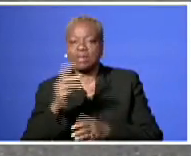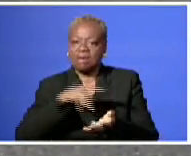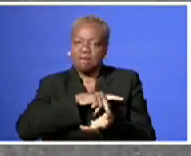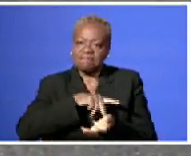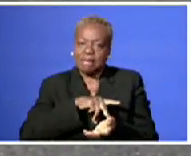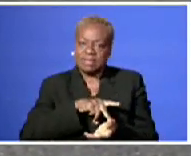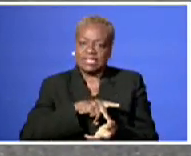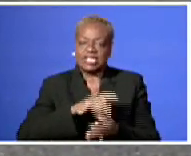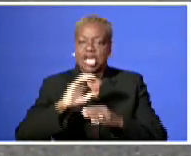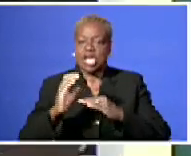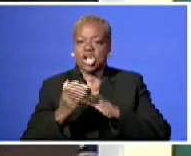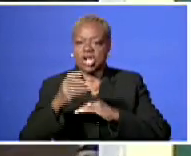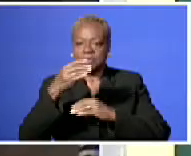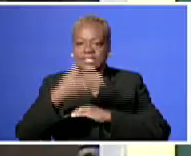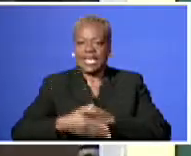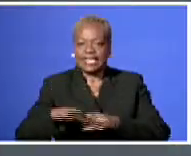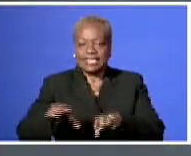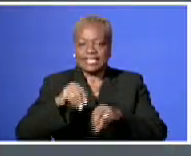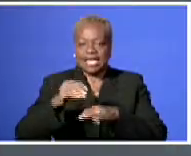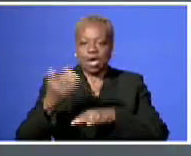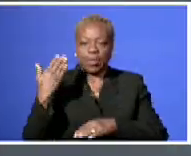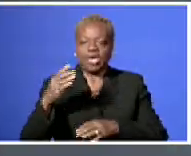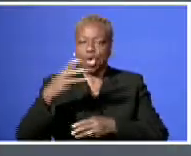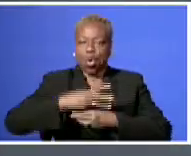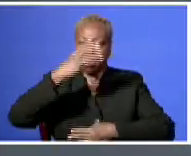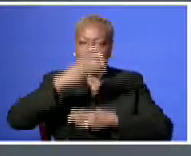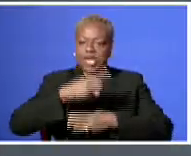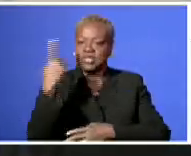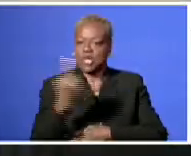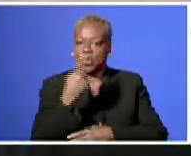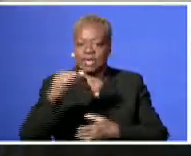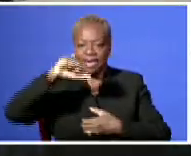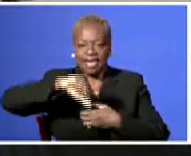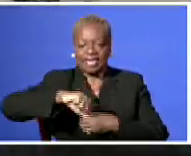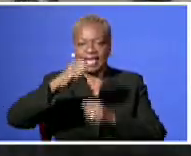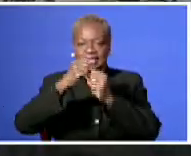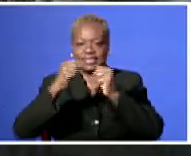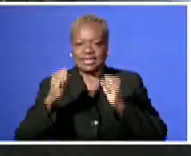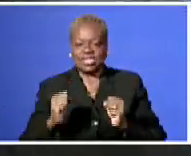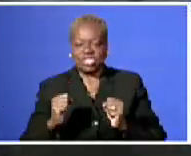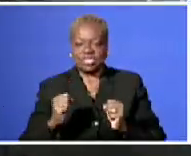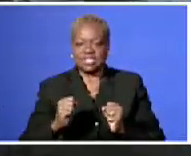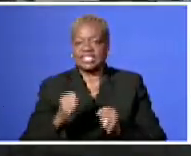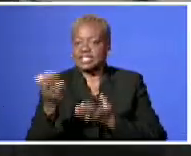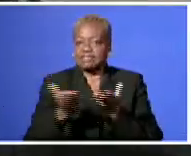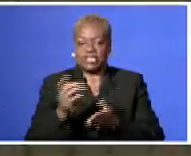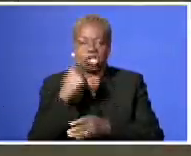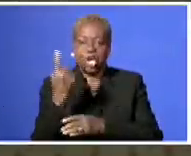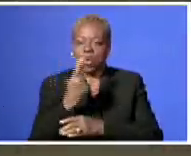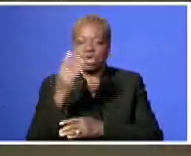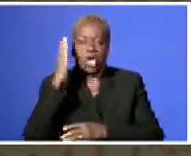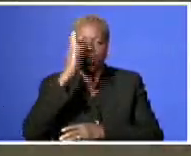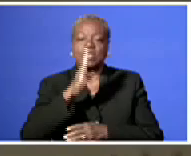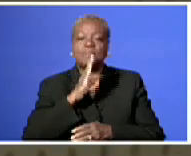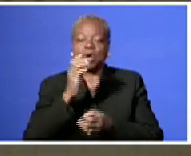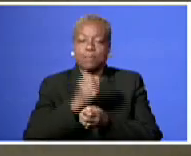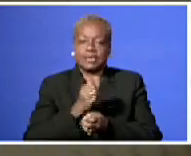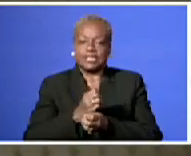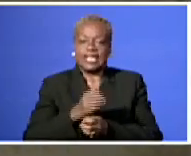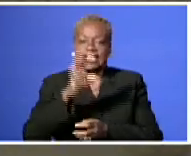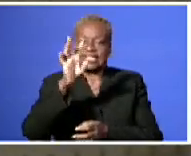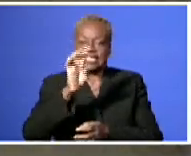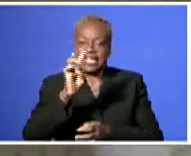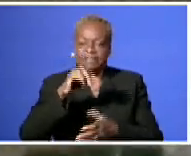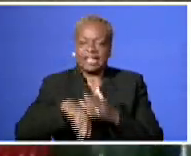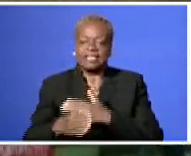pharmacies for curbside or takeaway windows only, and gas stations for external services only will be operational 7